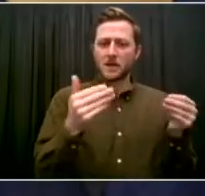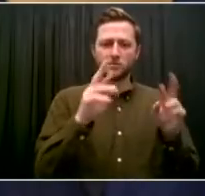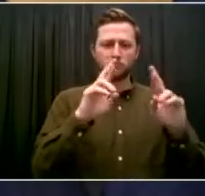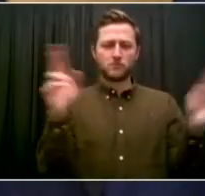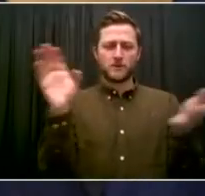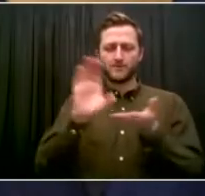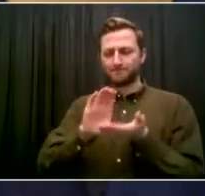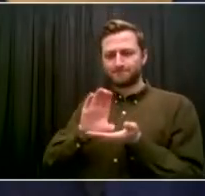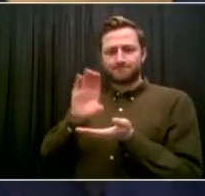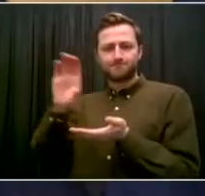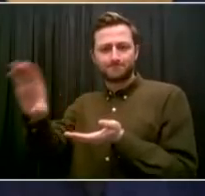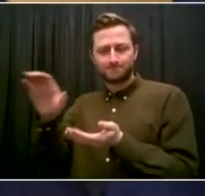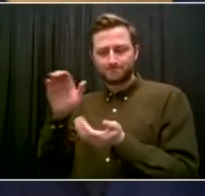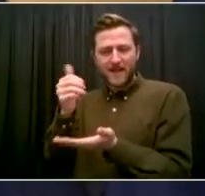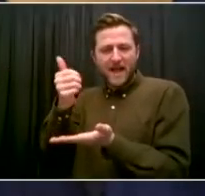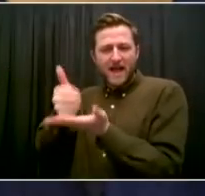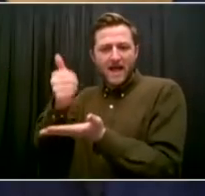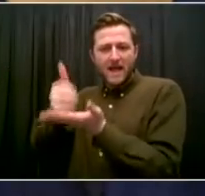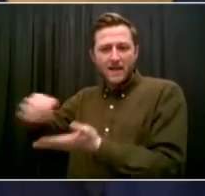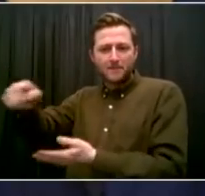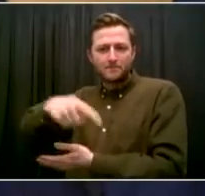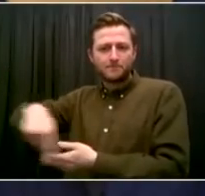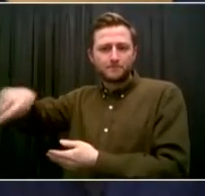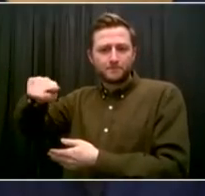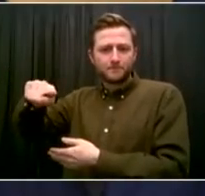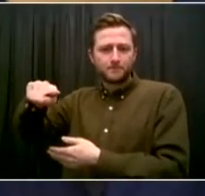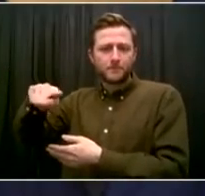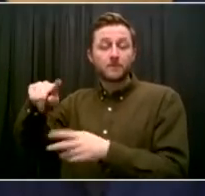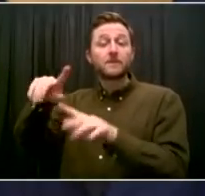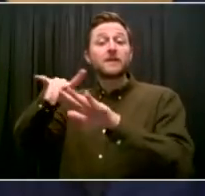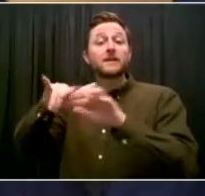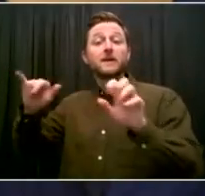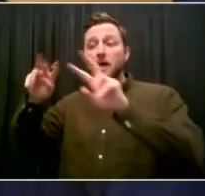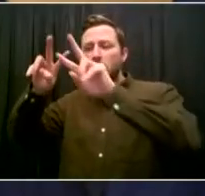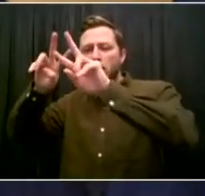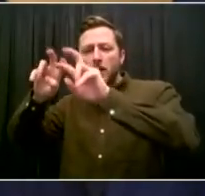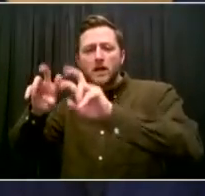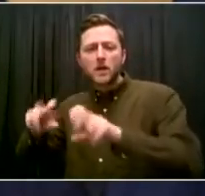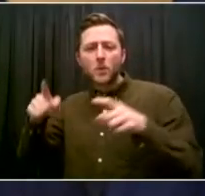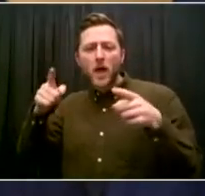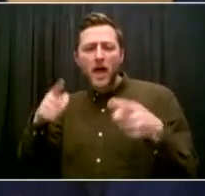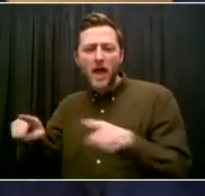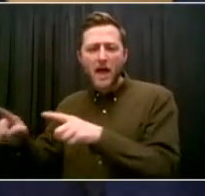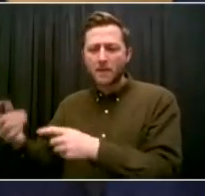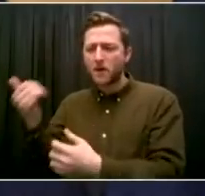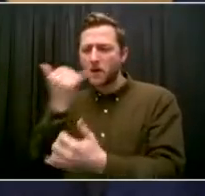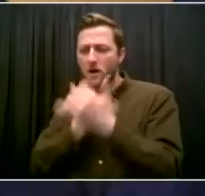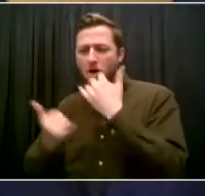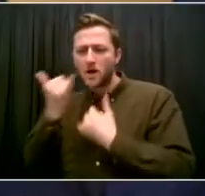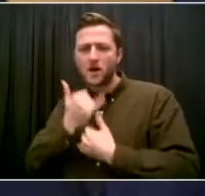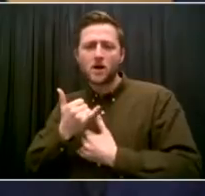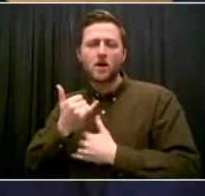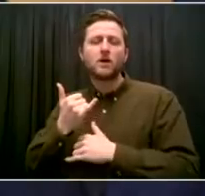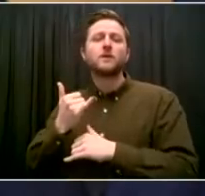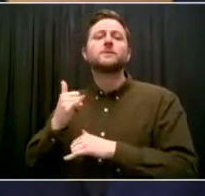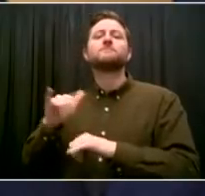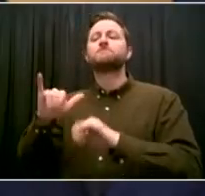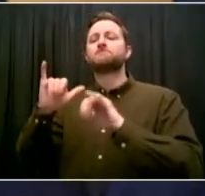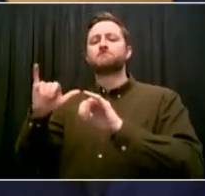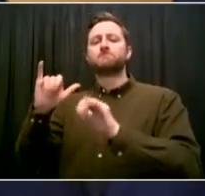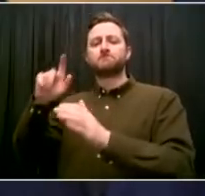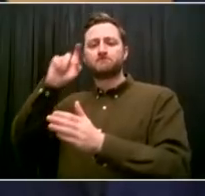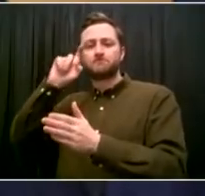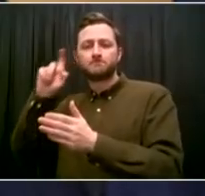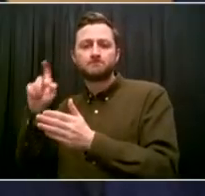there and make sure that our agencies come up with a real plan, just as we did after the Happy Land fire